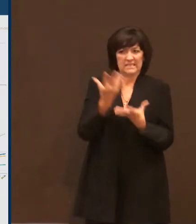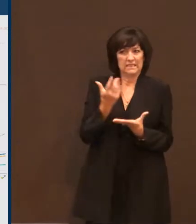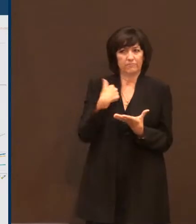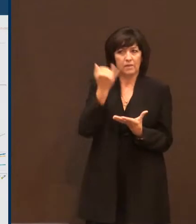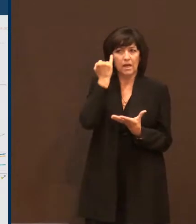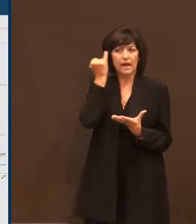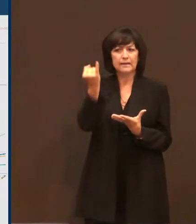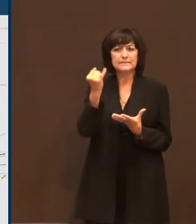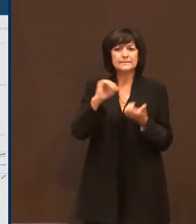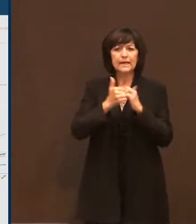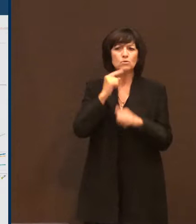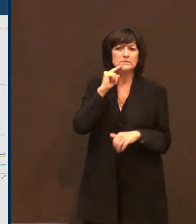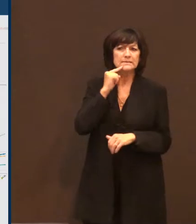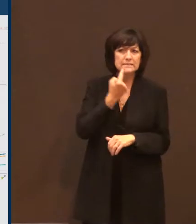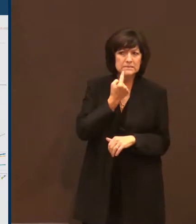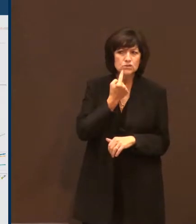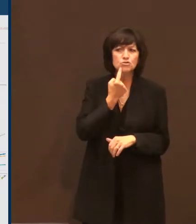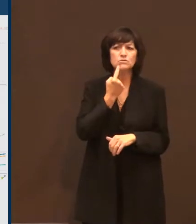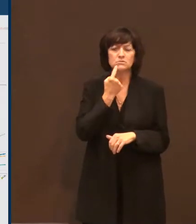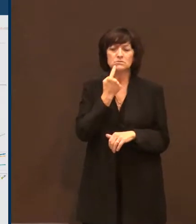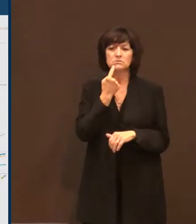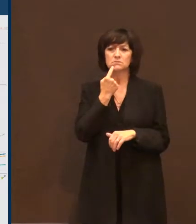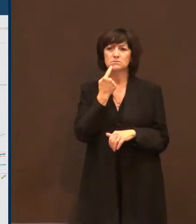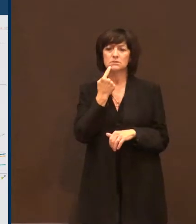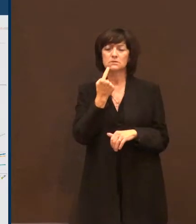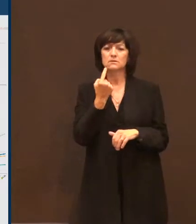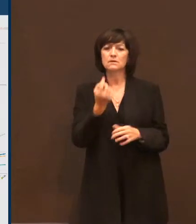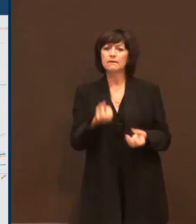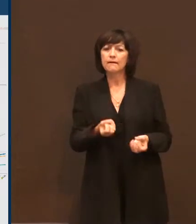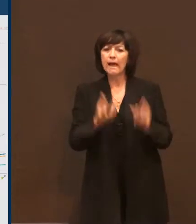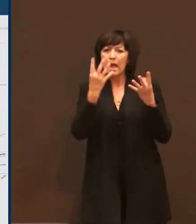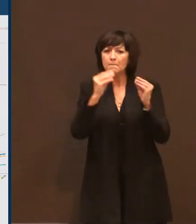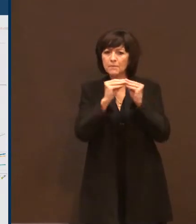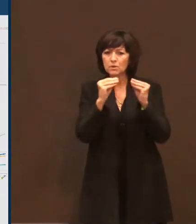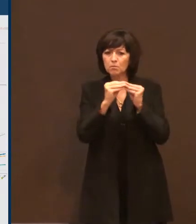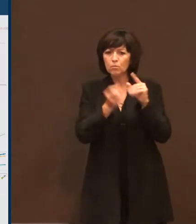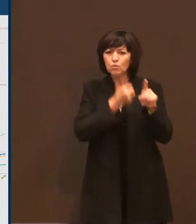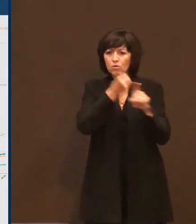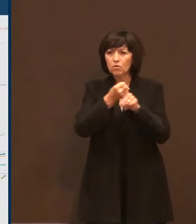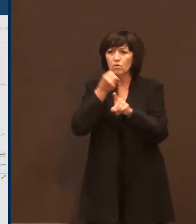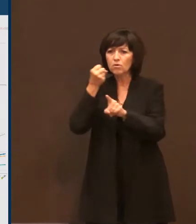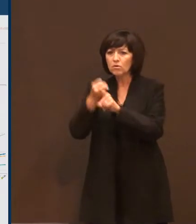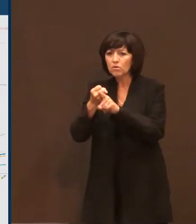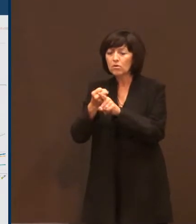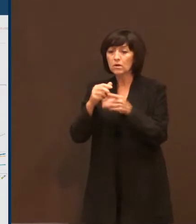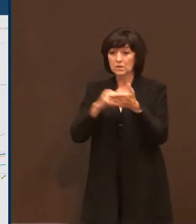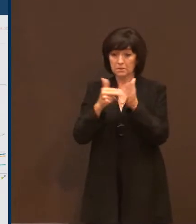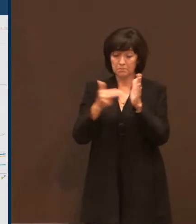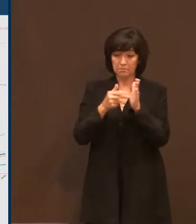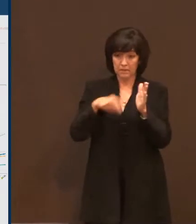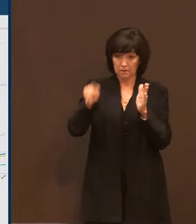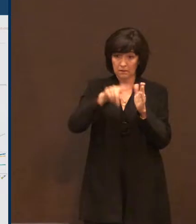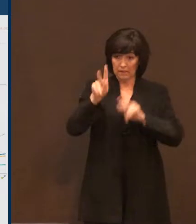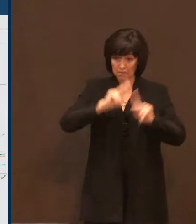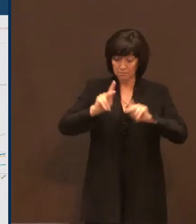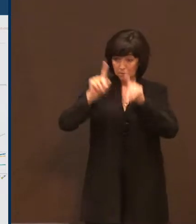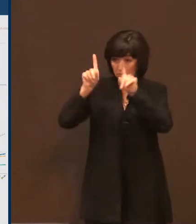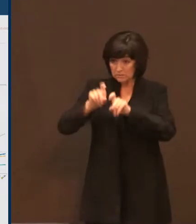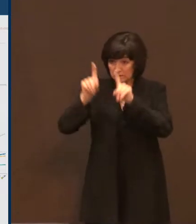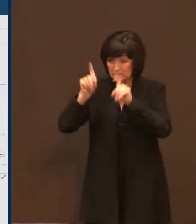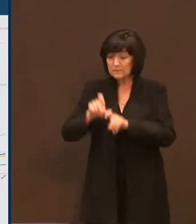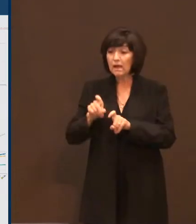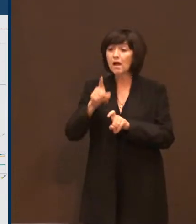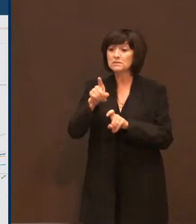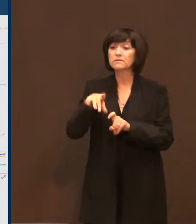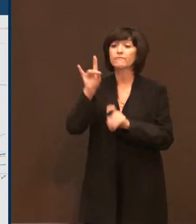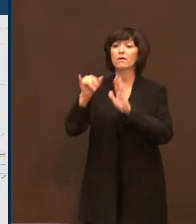we're seeing more cases, but not a lot of hospitalizations, meaning people that need additional care,